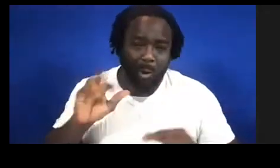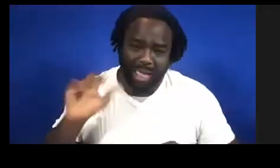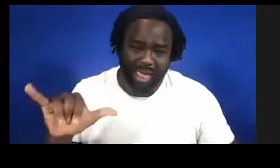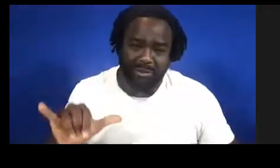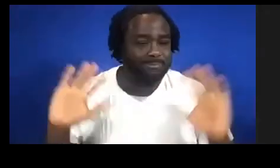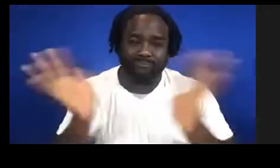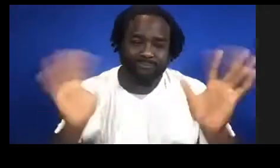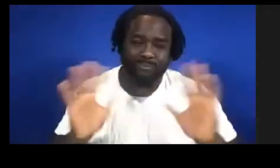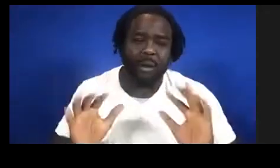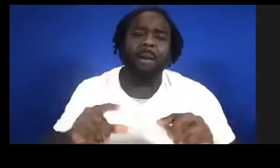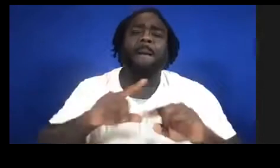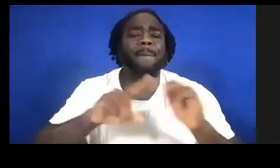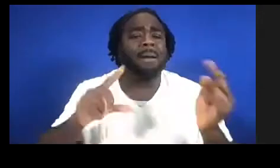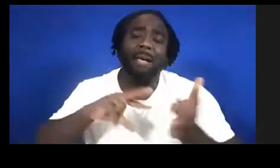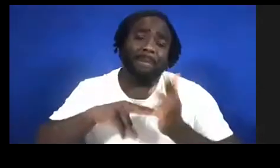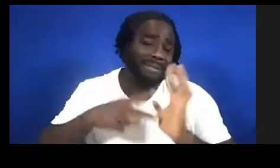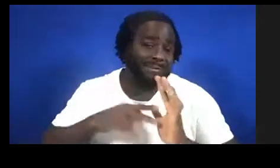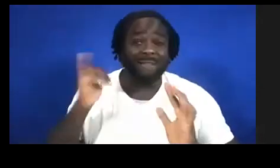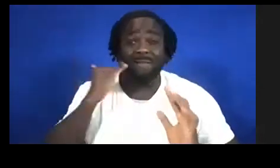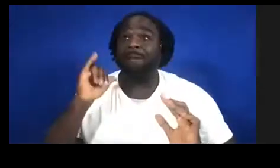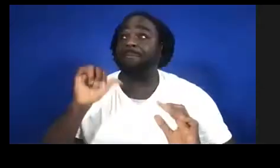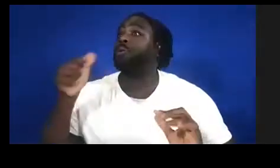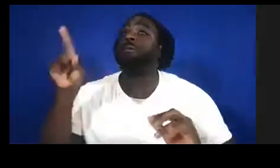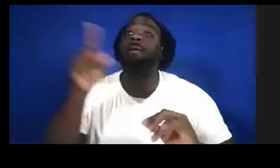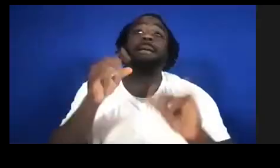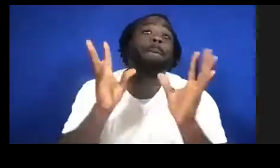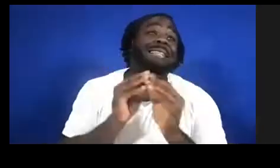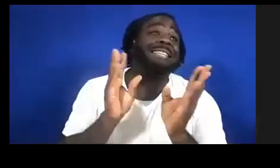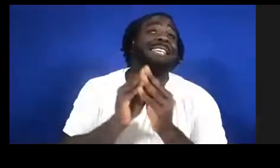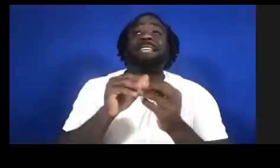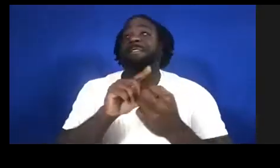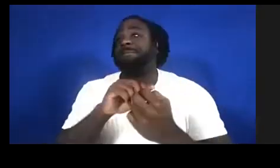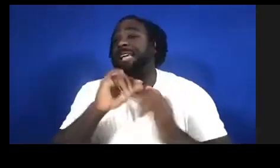It wasn't really working. It really was not working.